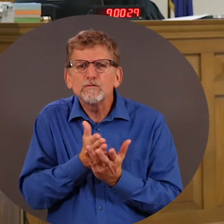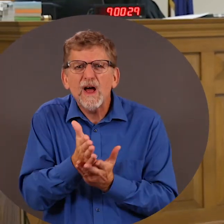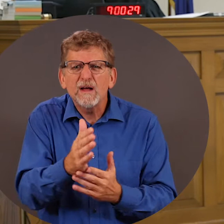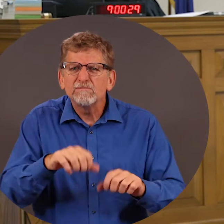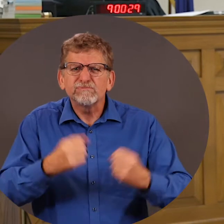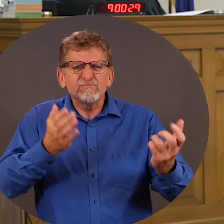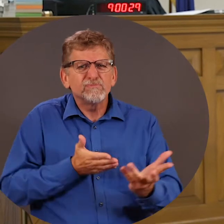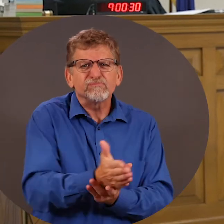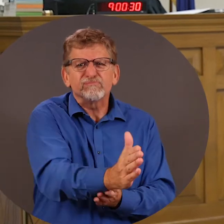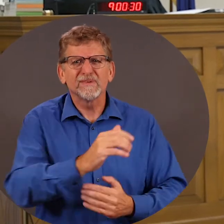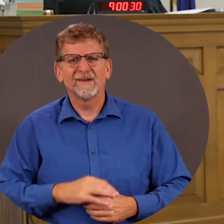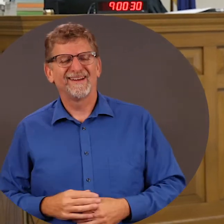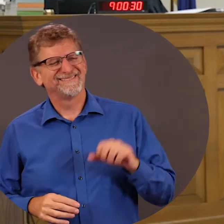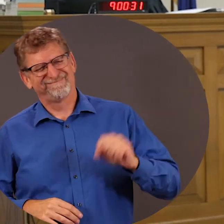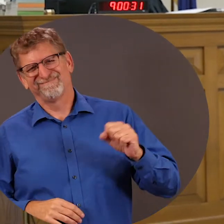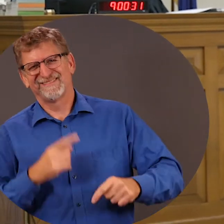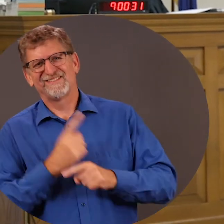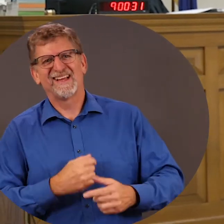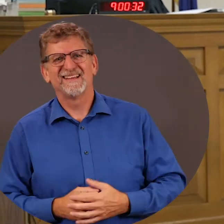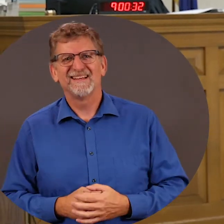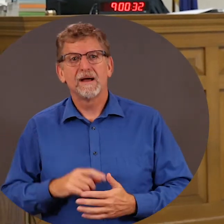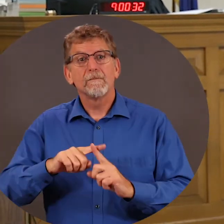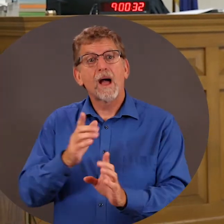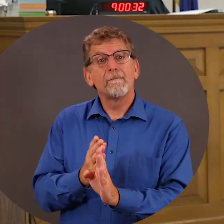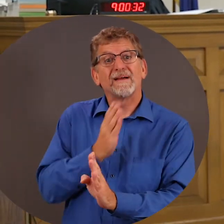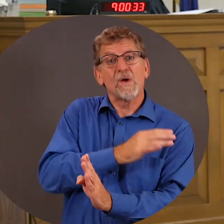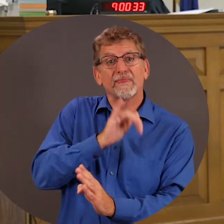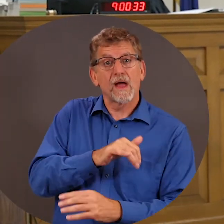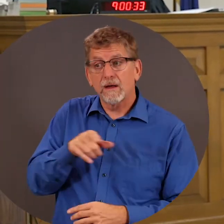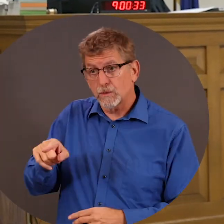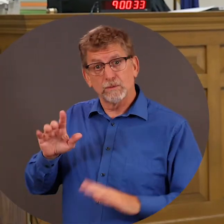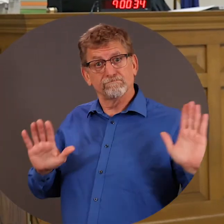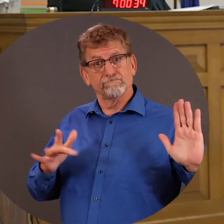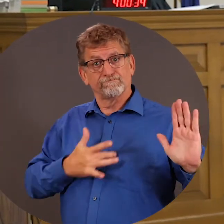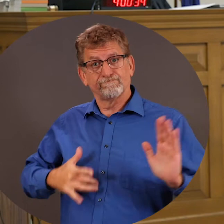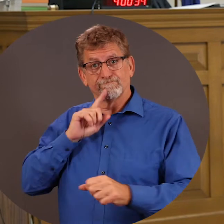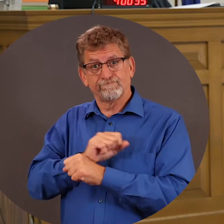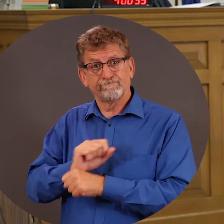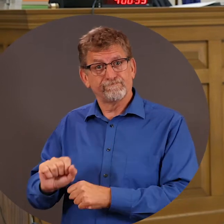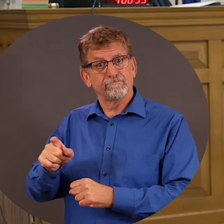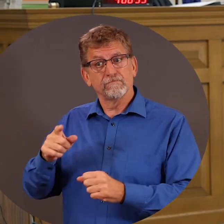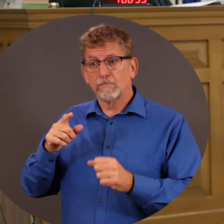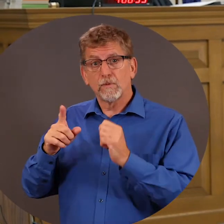of perjury that the testimony you're about to give in this cause will be the truth, the whole truth, and nothing but the truth, so